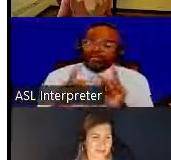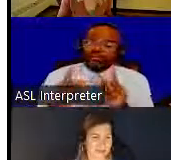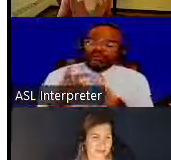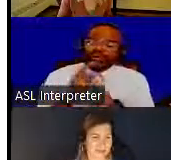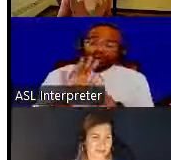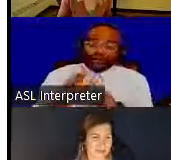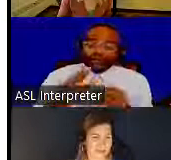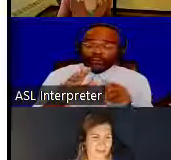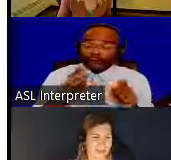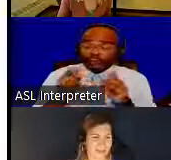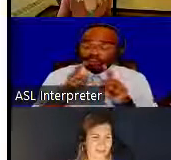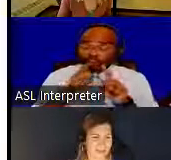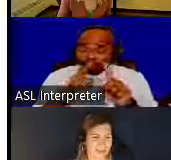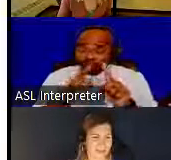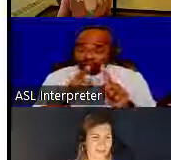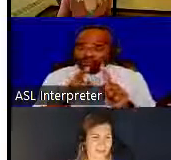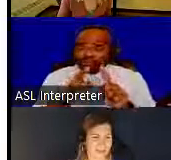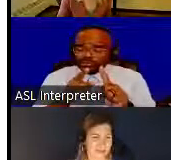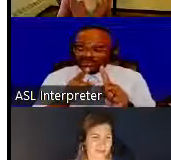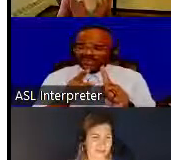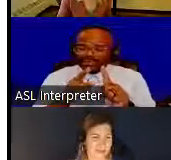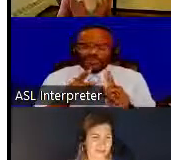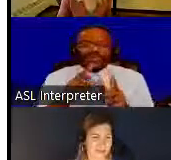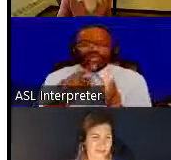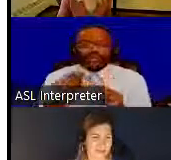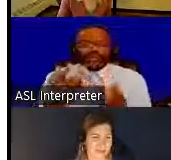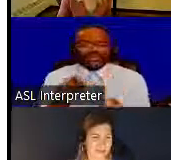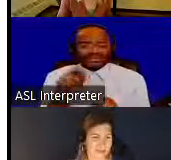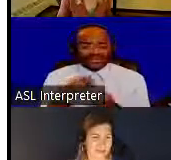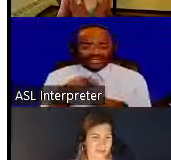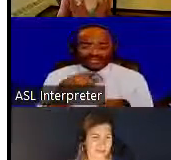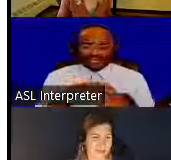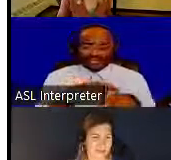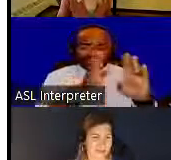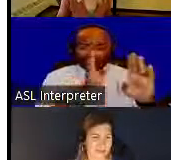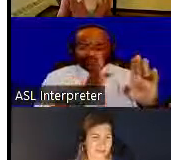and objectives and to specify the time frame